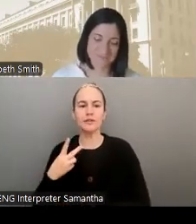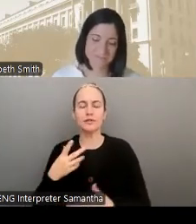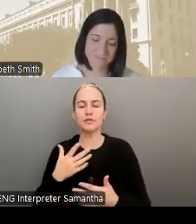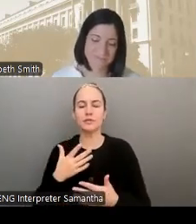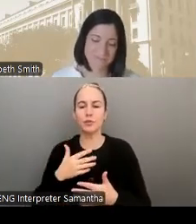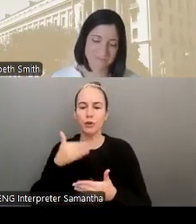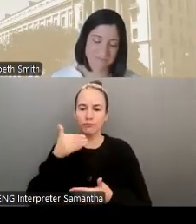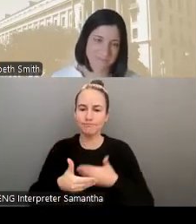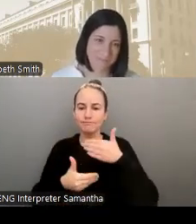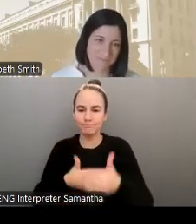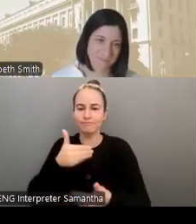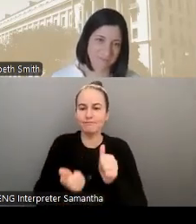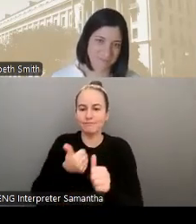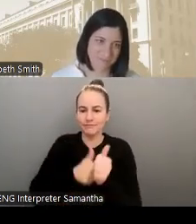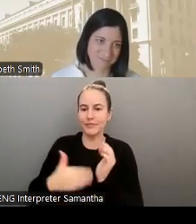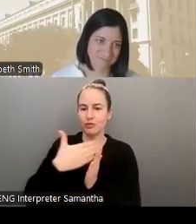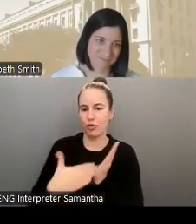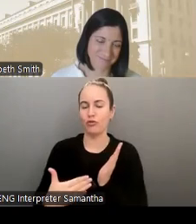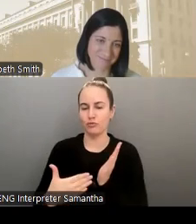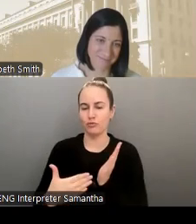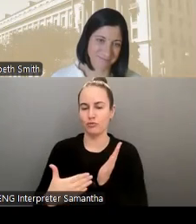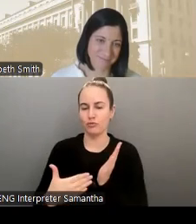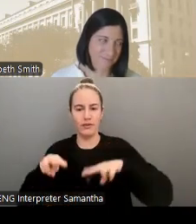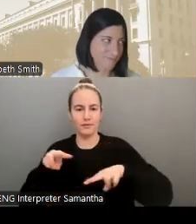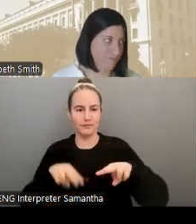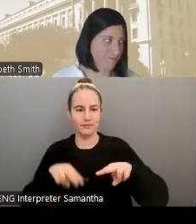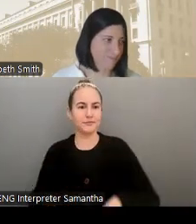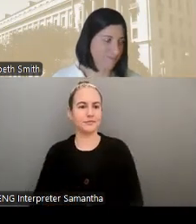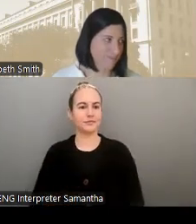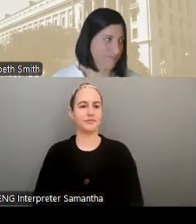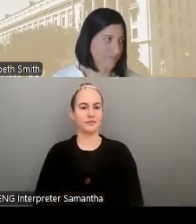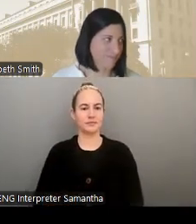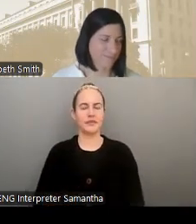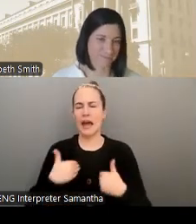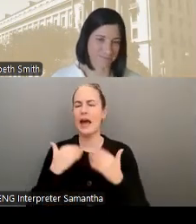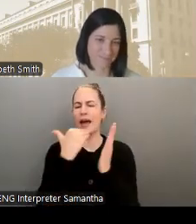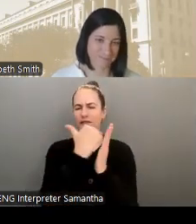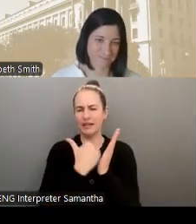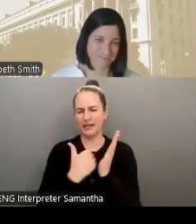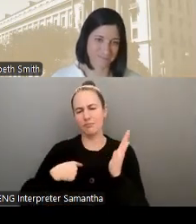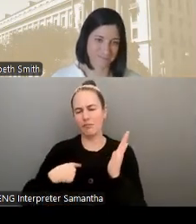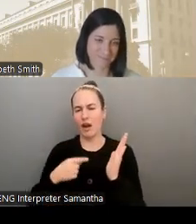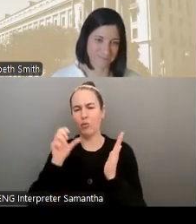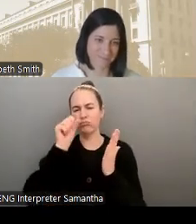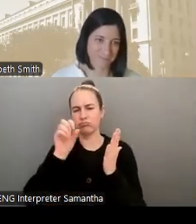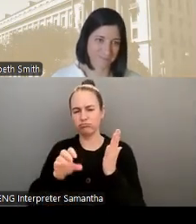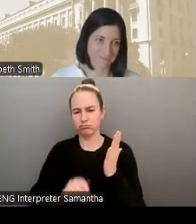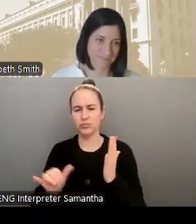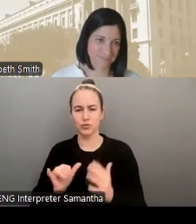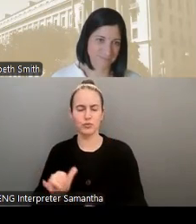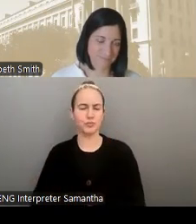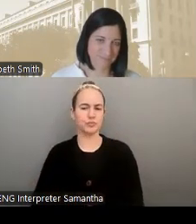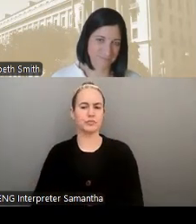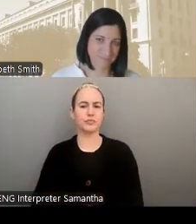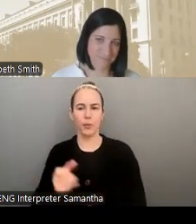grant award audit. You can see on the screen, but I'm going to read them each off, and then I will talk to you about each